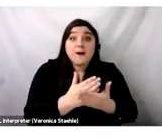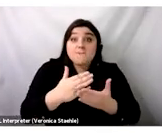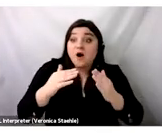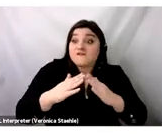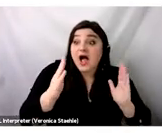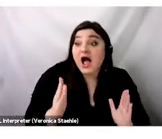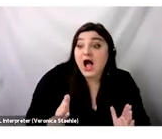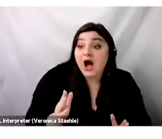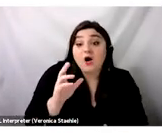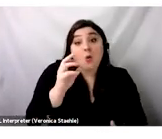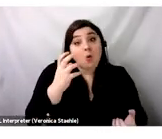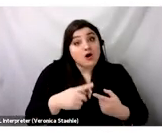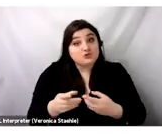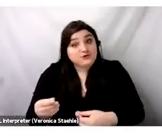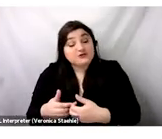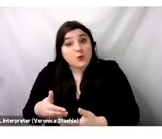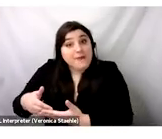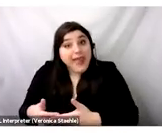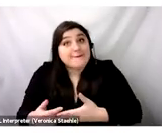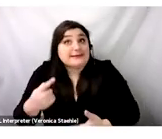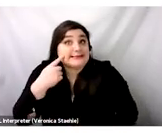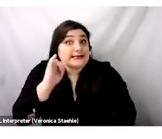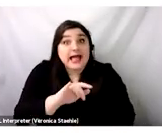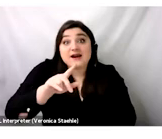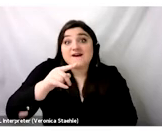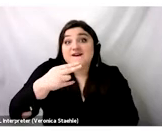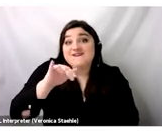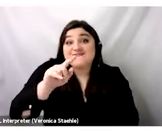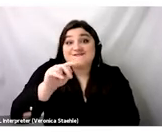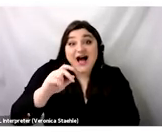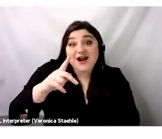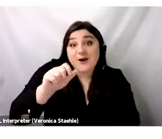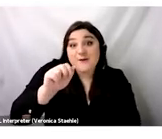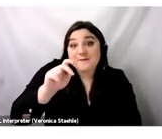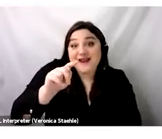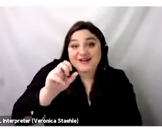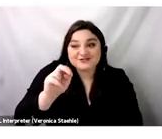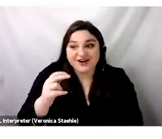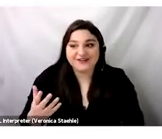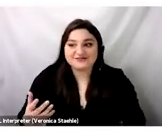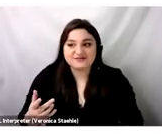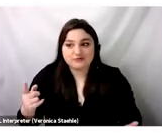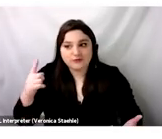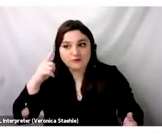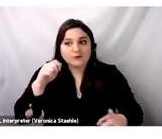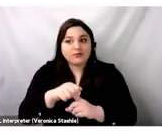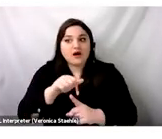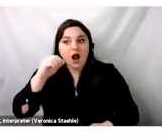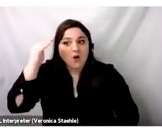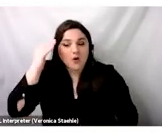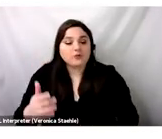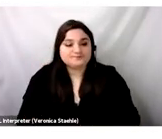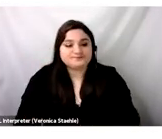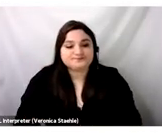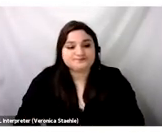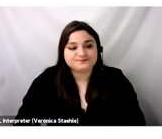or what have you. So unfortunately, from phytoplankton, I was lucky enough to work with a